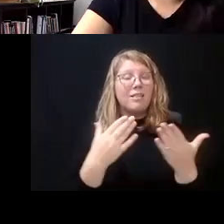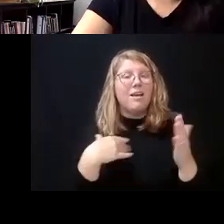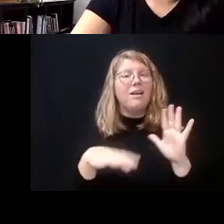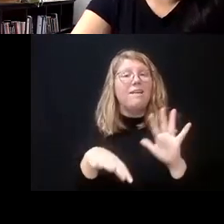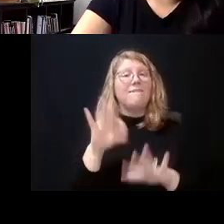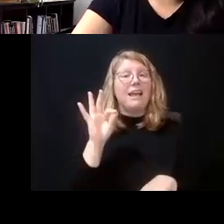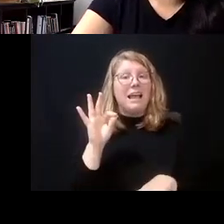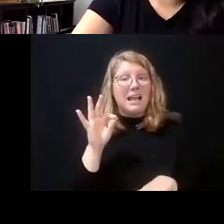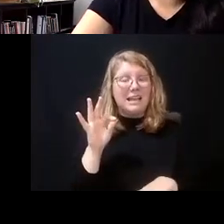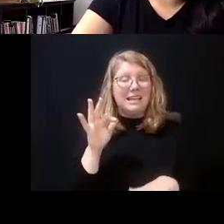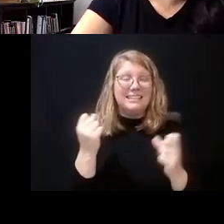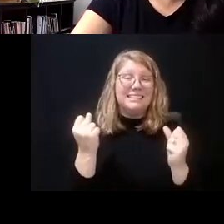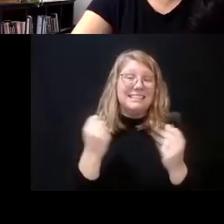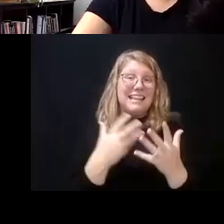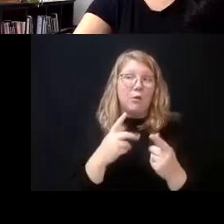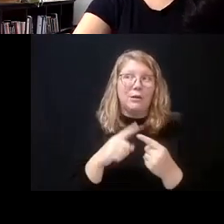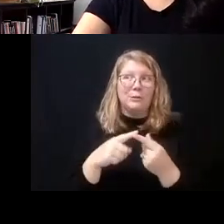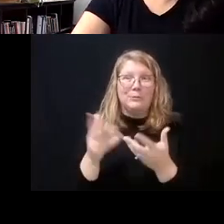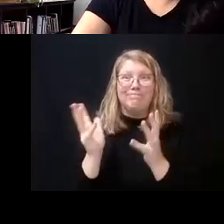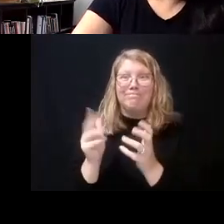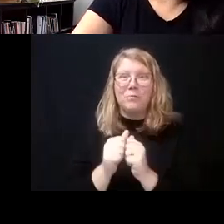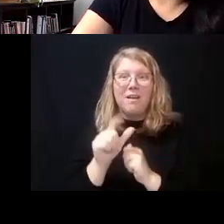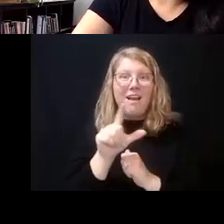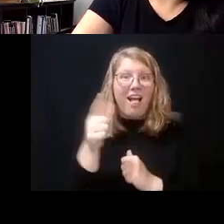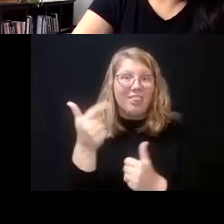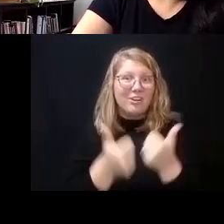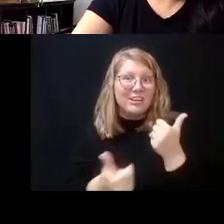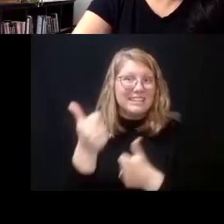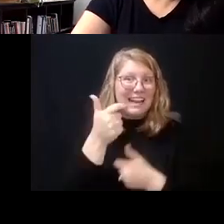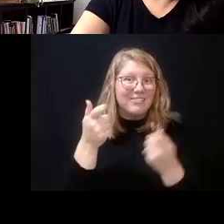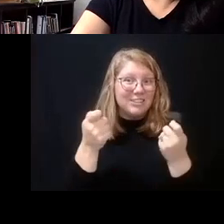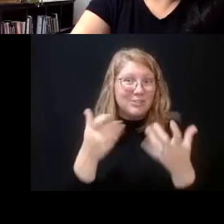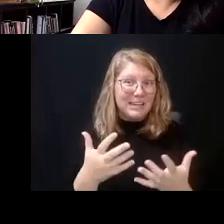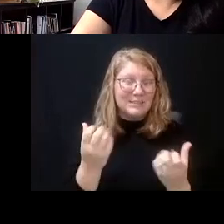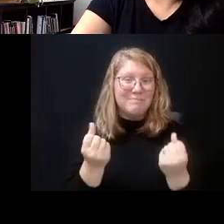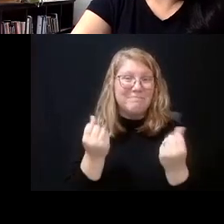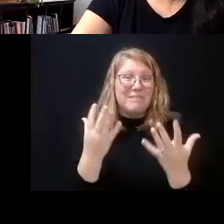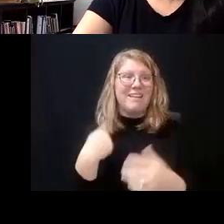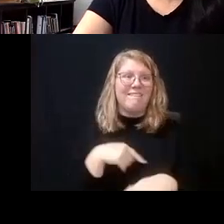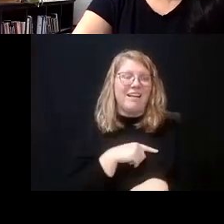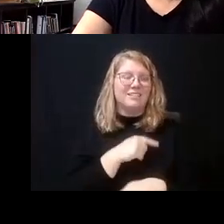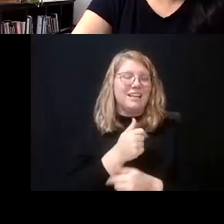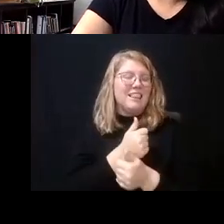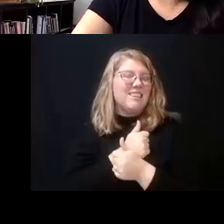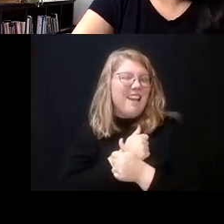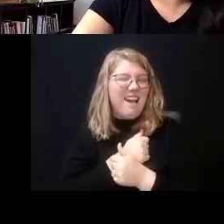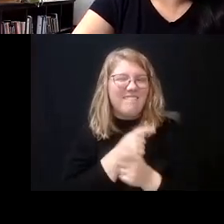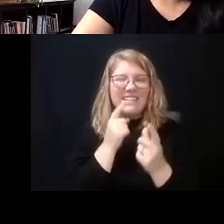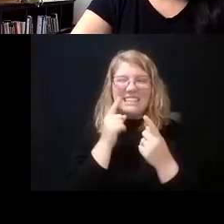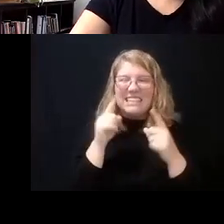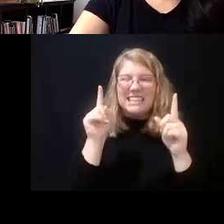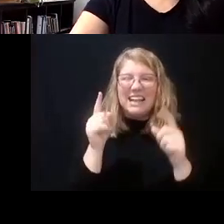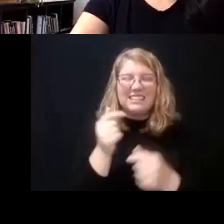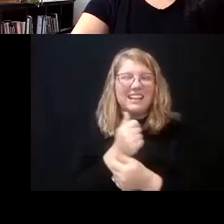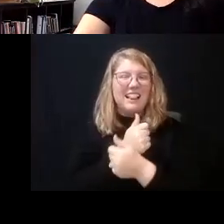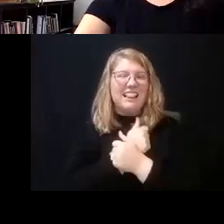to talk to other executive directors because, many of us are people who love to succeed, who love to be good at what we